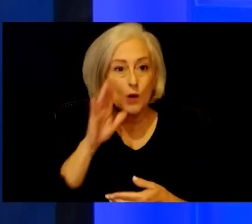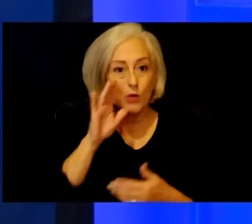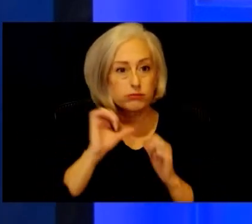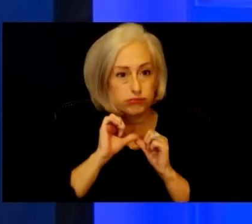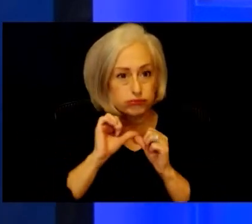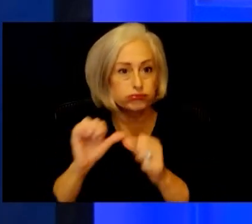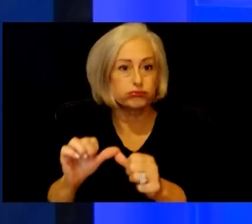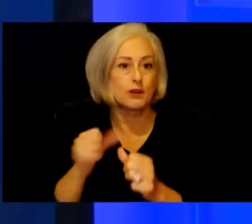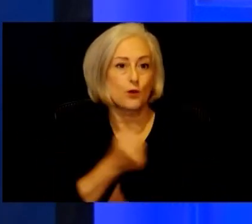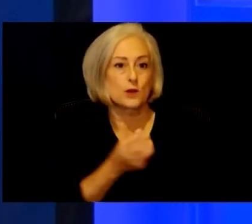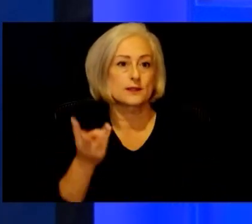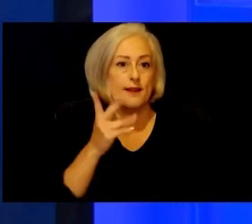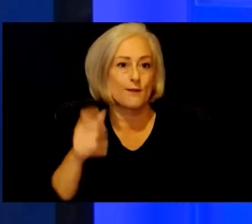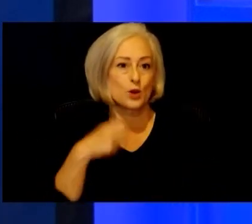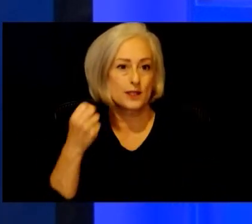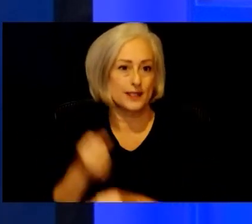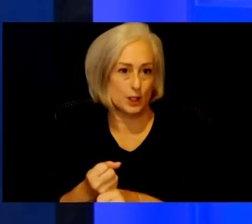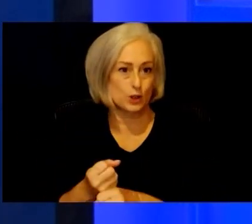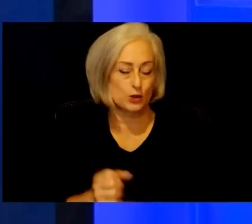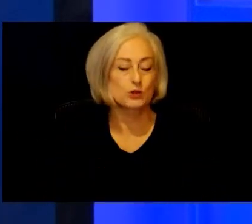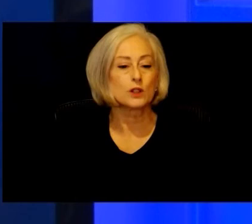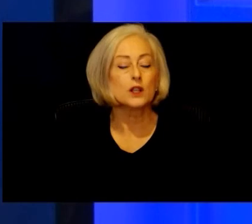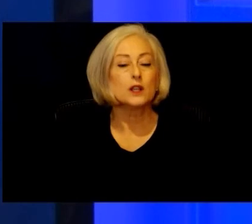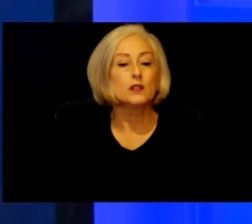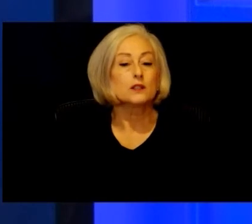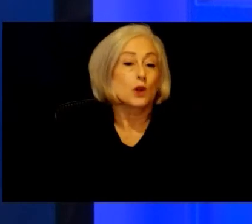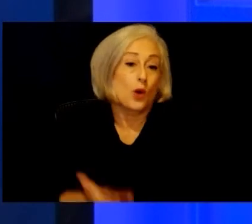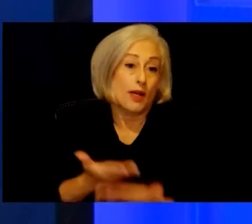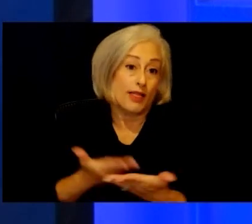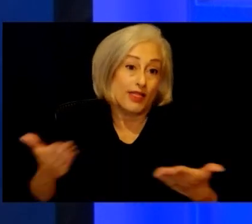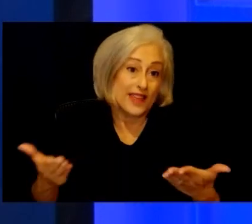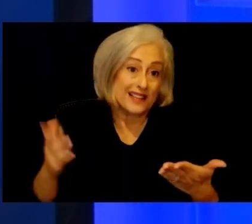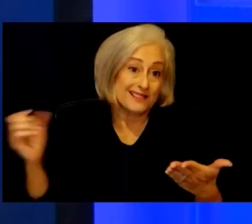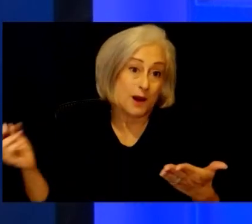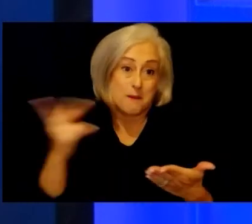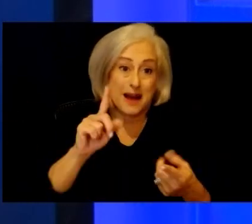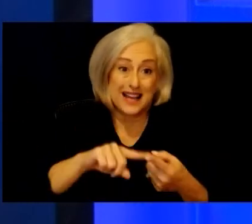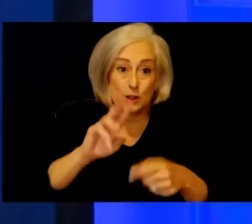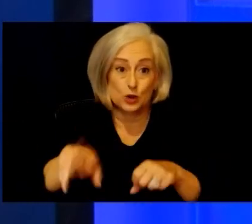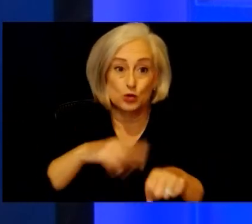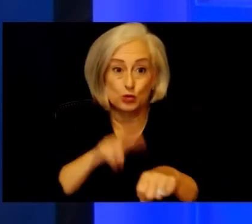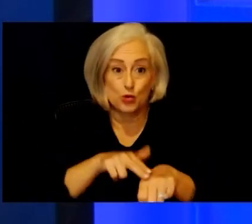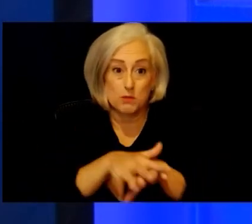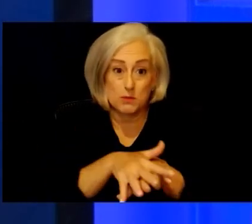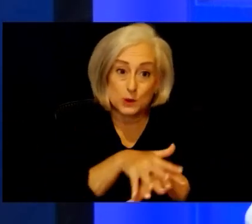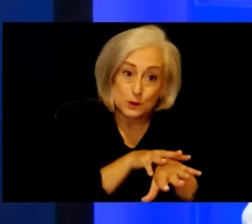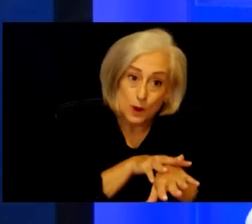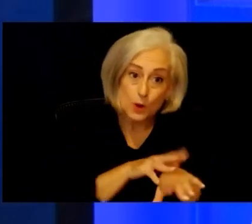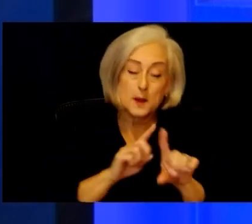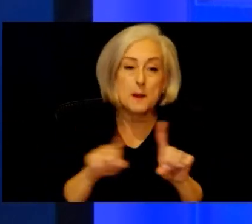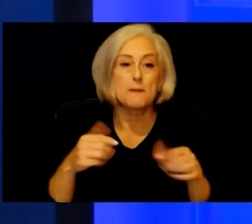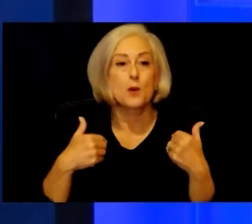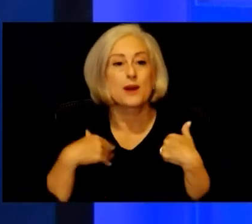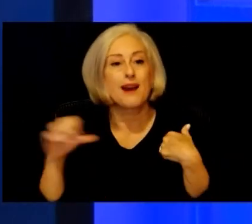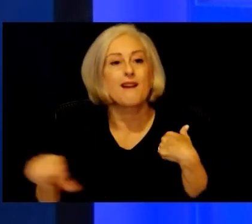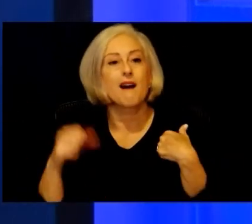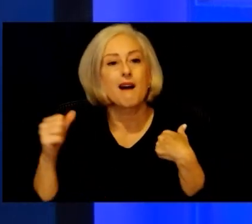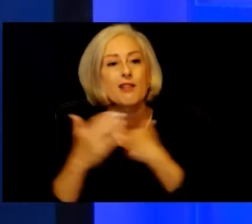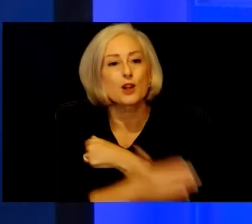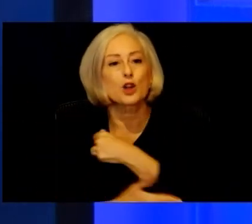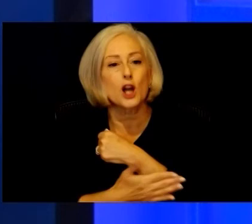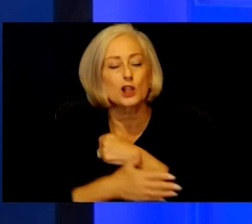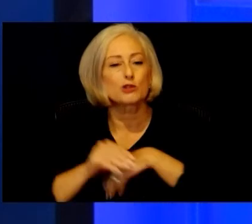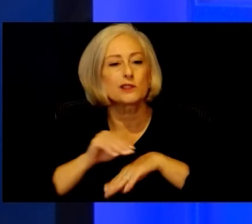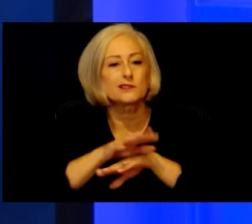least. So, things are getting back to normal slowly, but of course we have other countries that can be affected. We know China